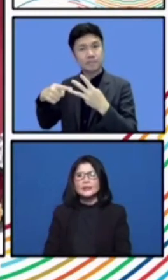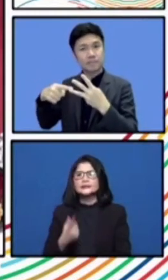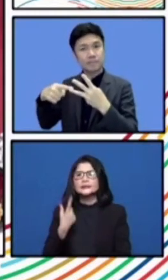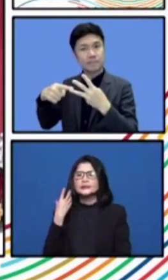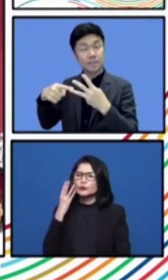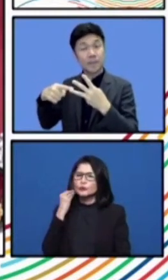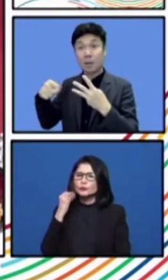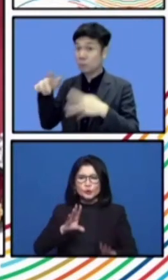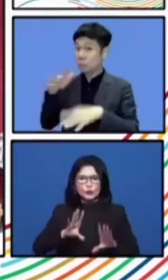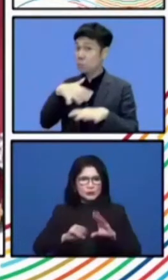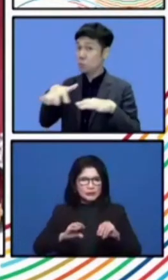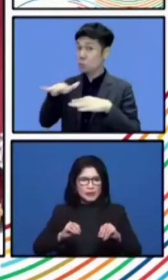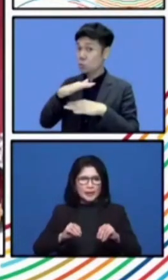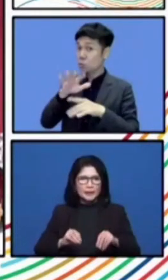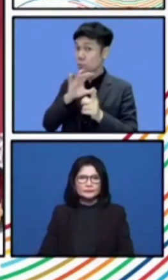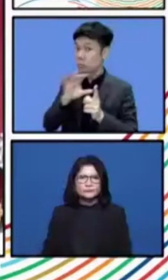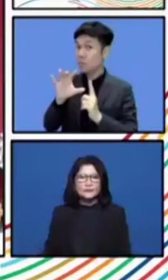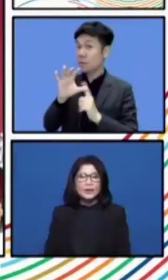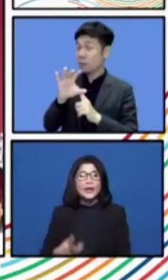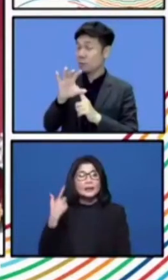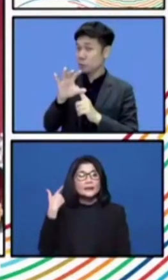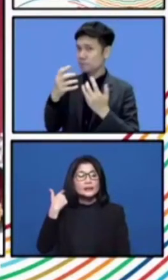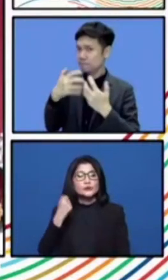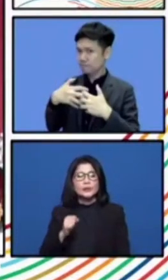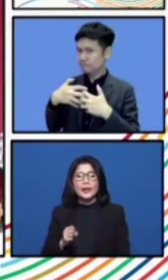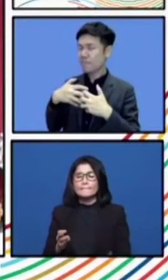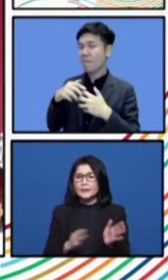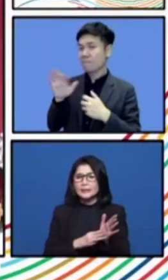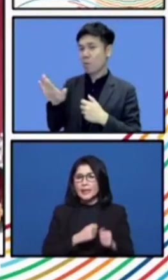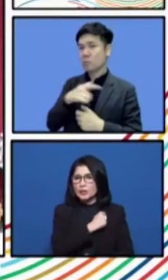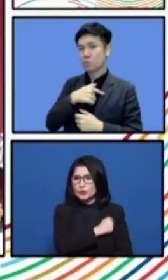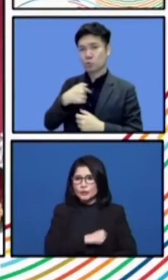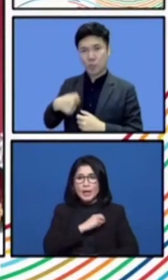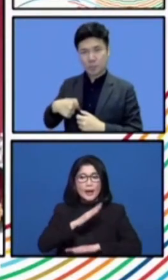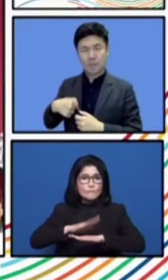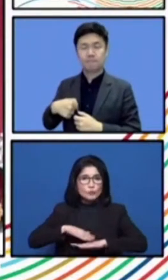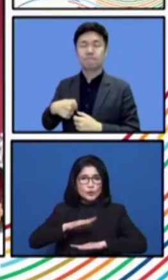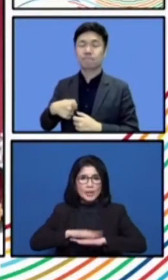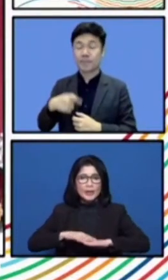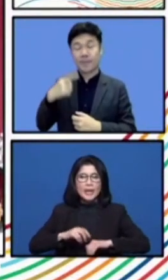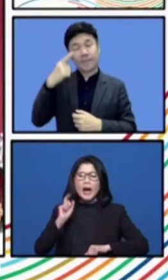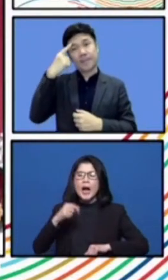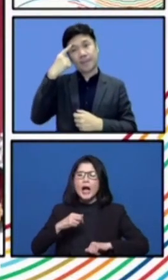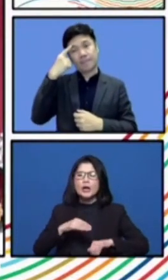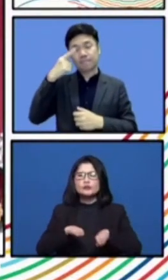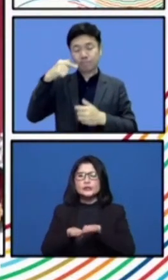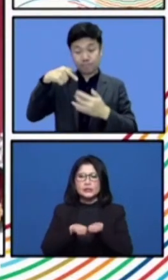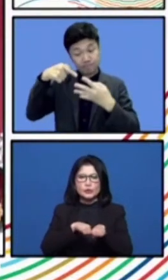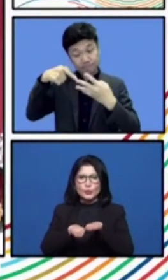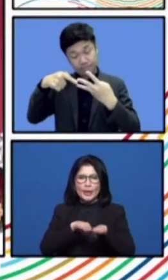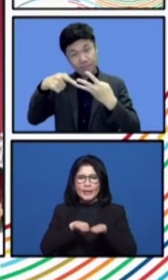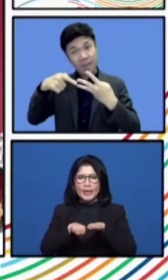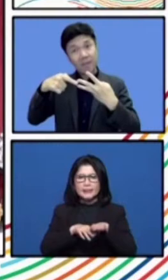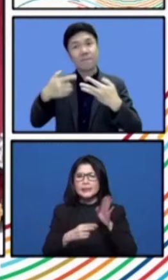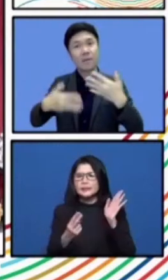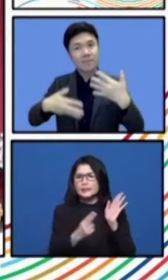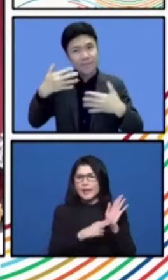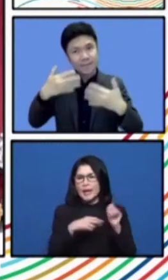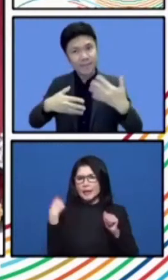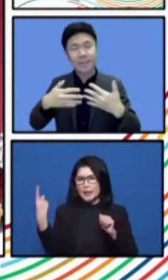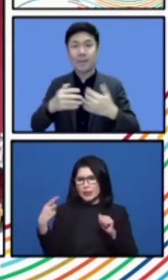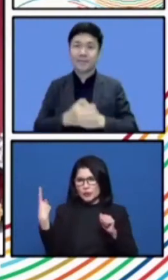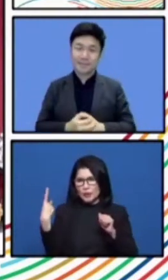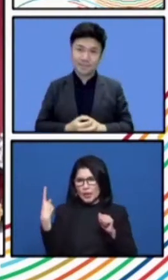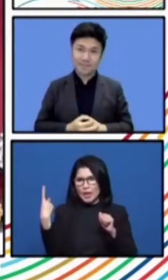cultural factors within the national context to take into consideration for making any database of such kind and finally